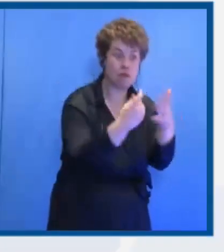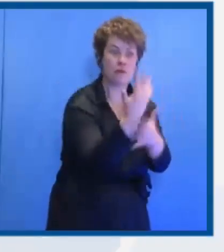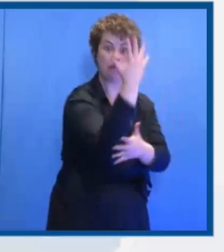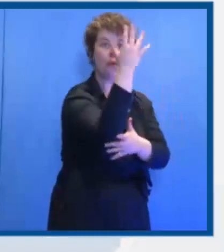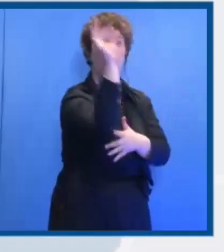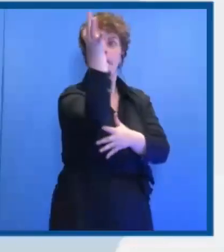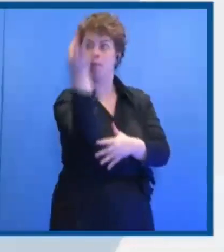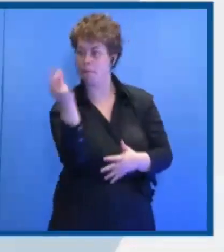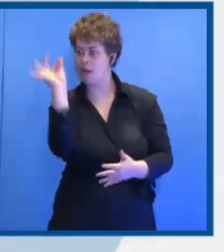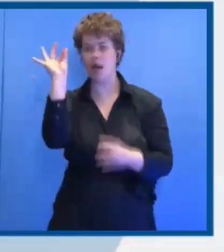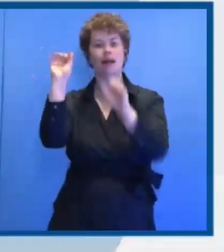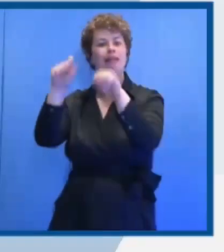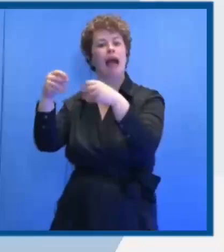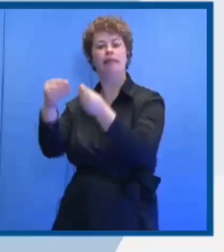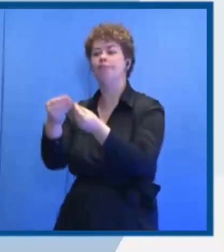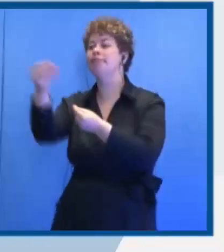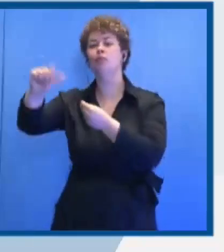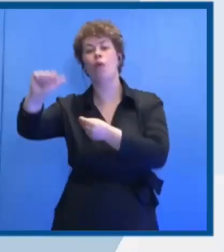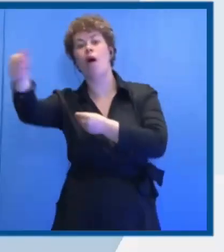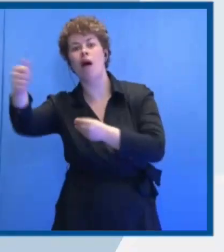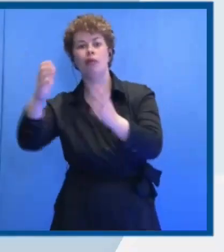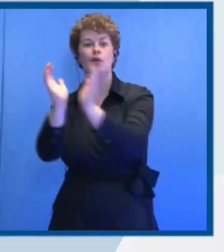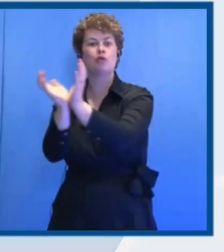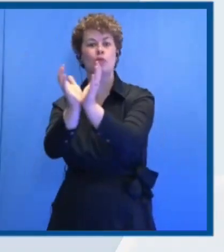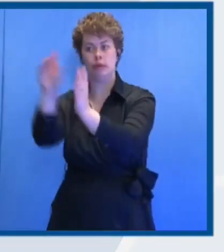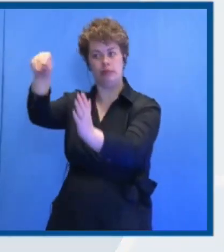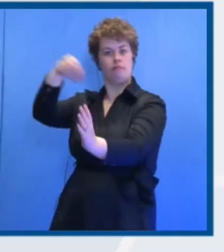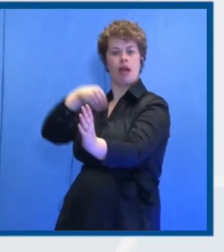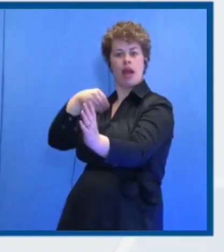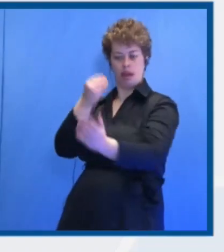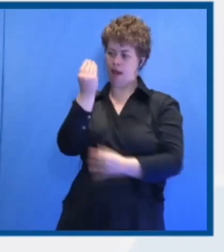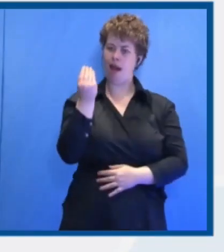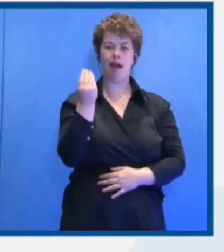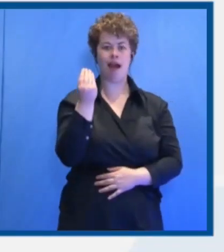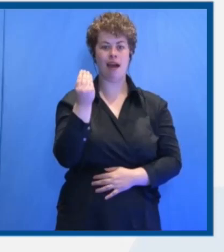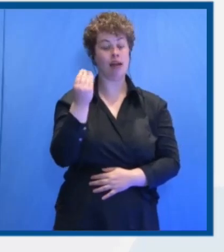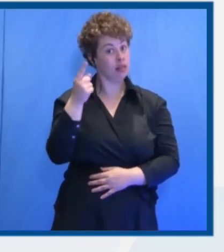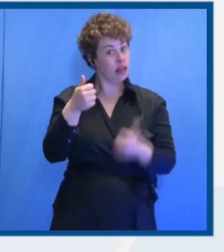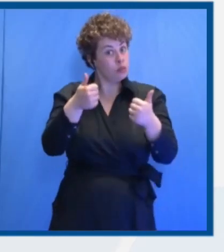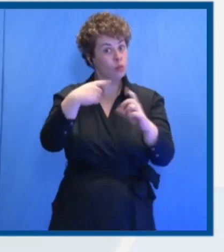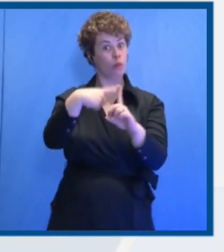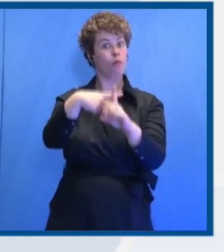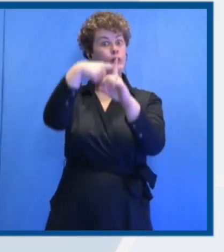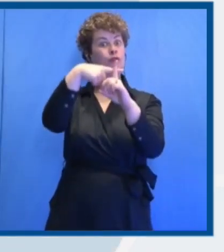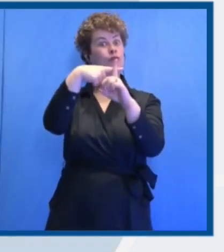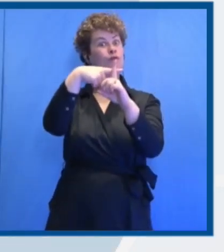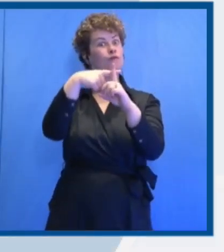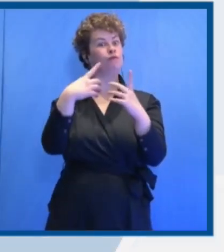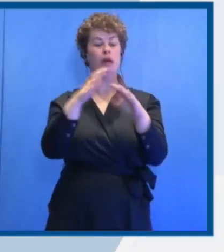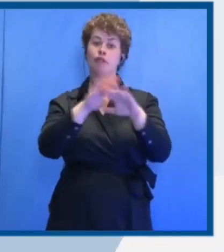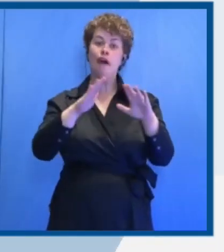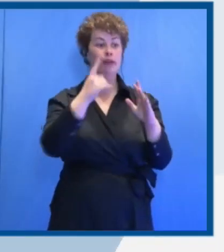sold and bring in some economic value, which add to the benefits of these nature-based